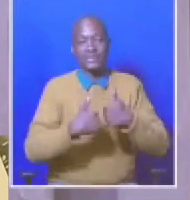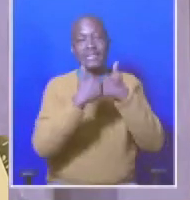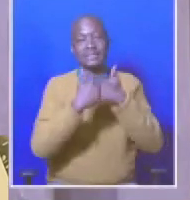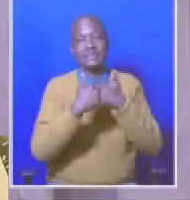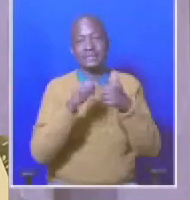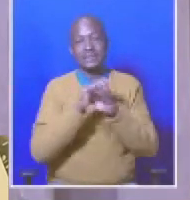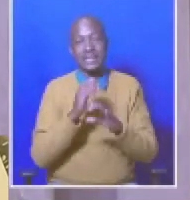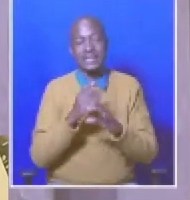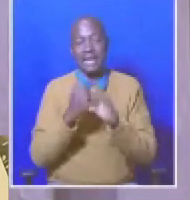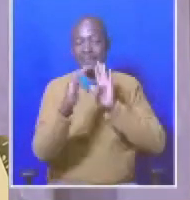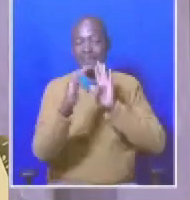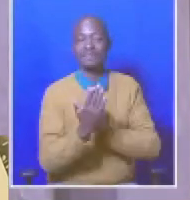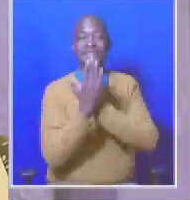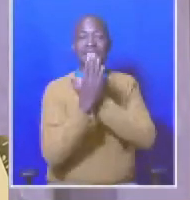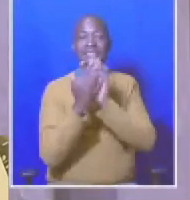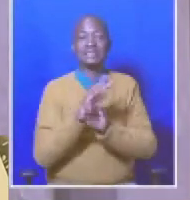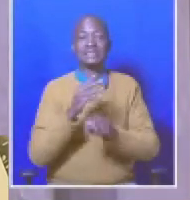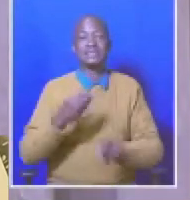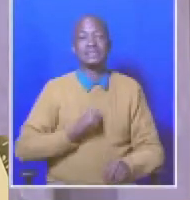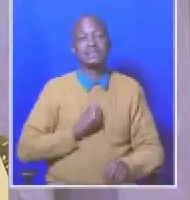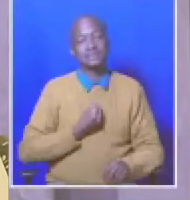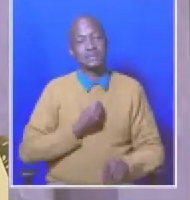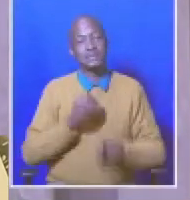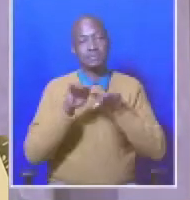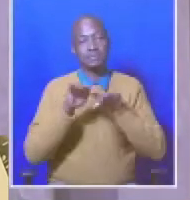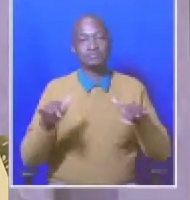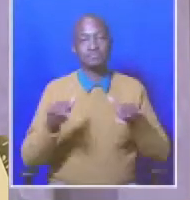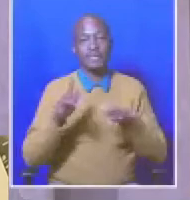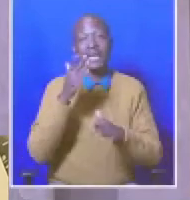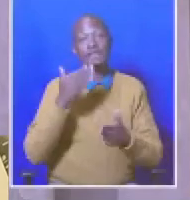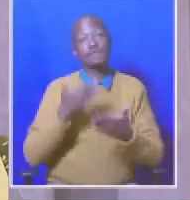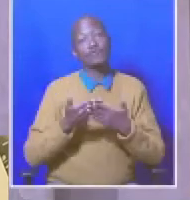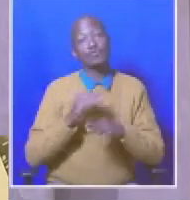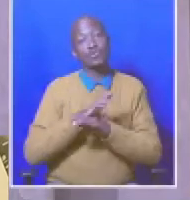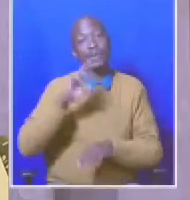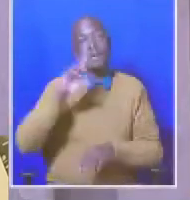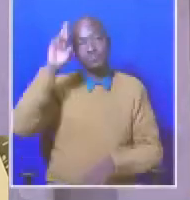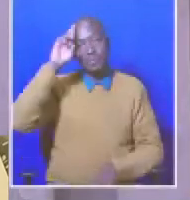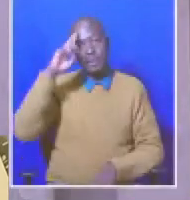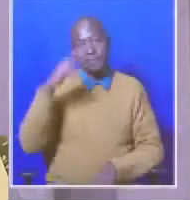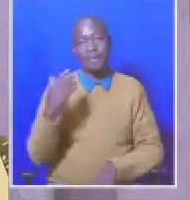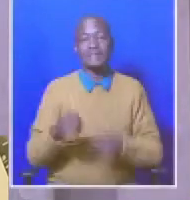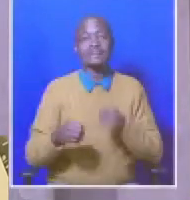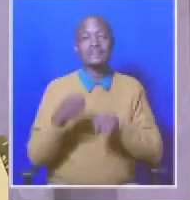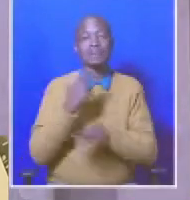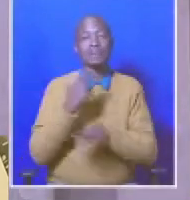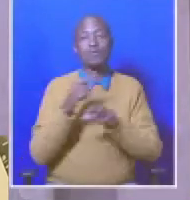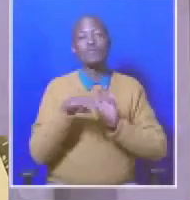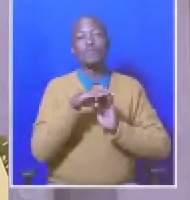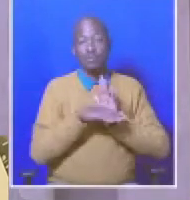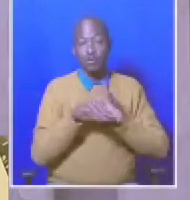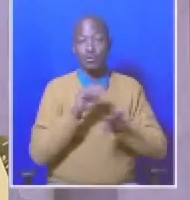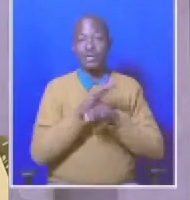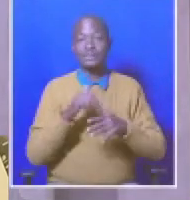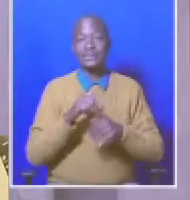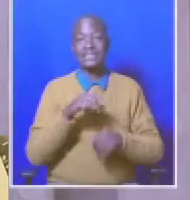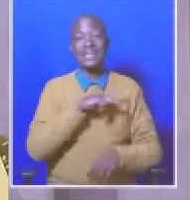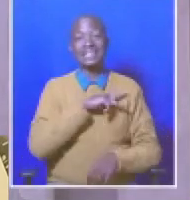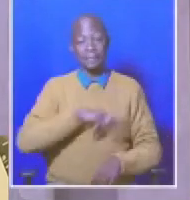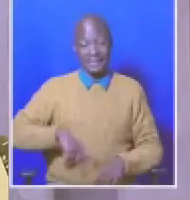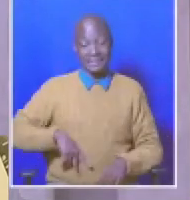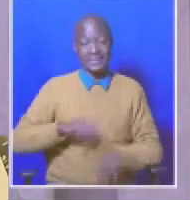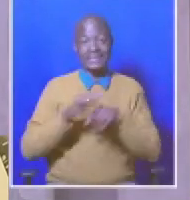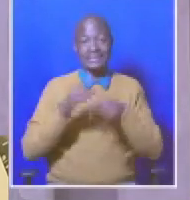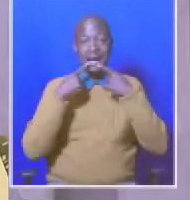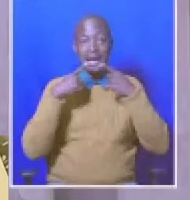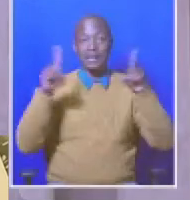people. You recall that some of the programs that the president announced are particularly focusing on